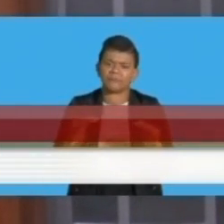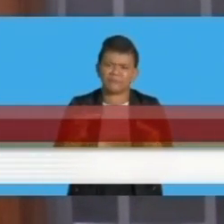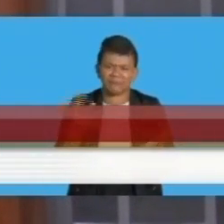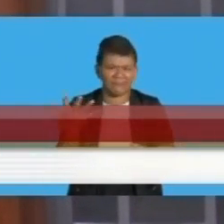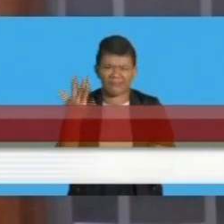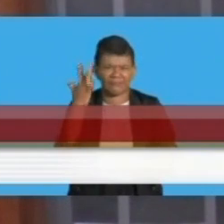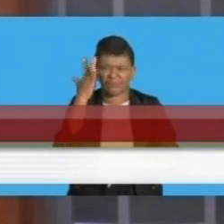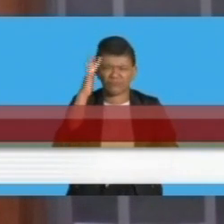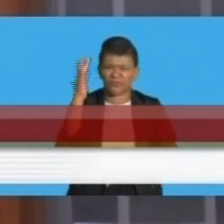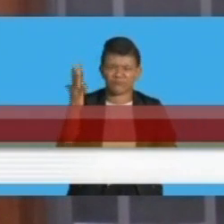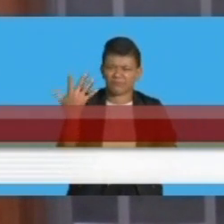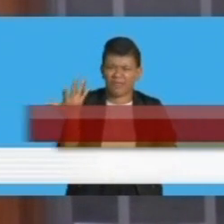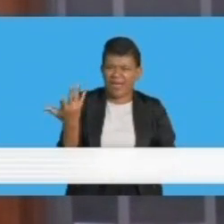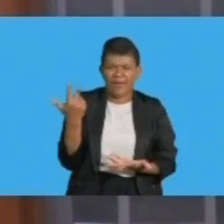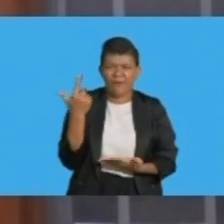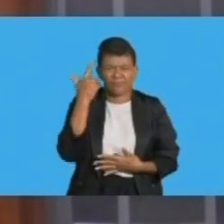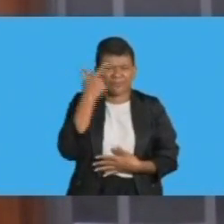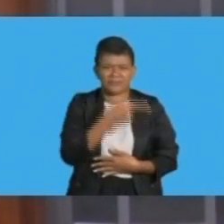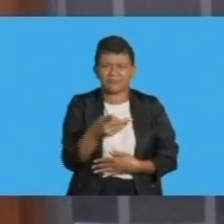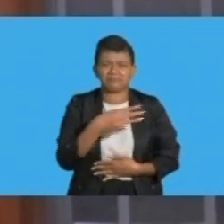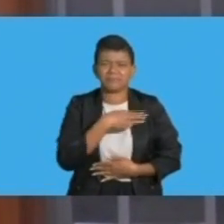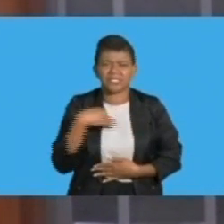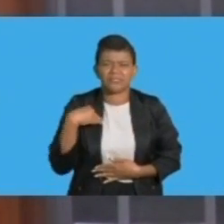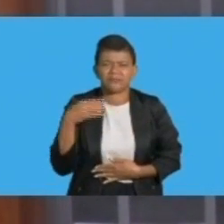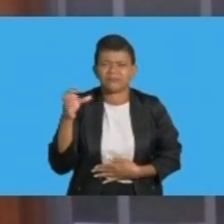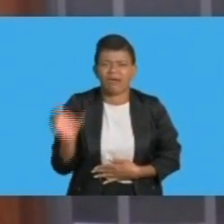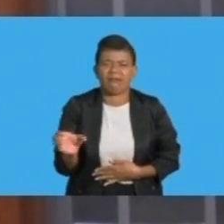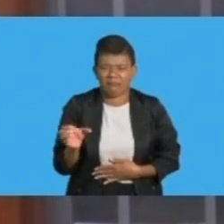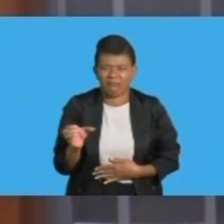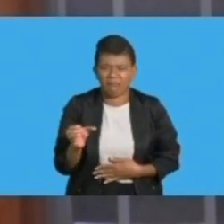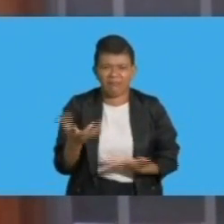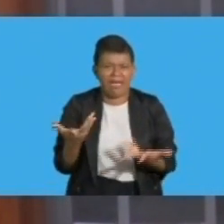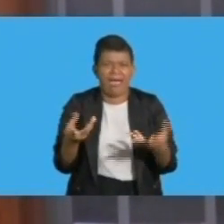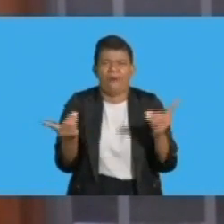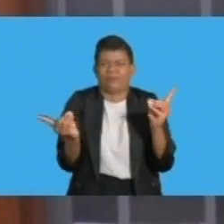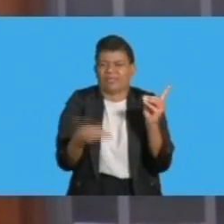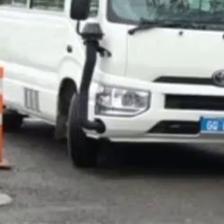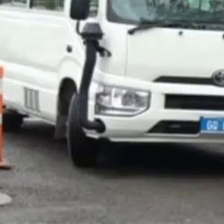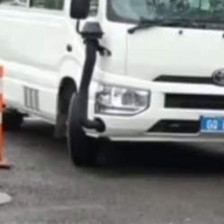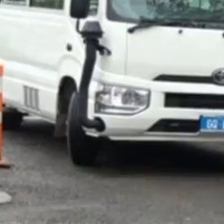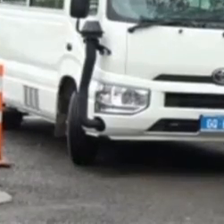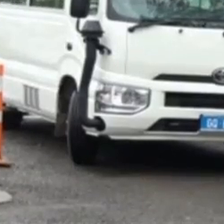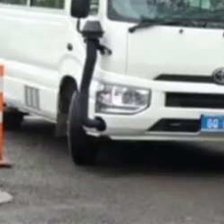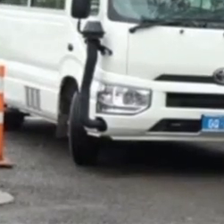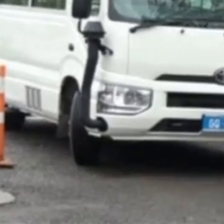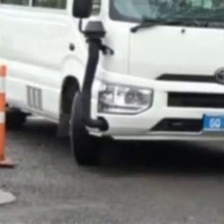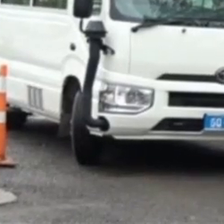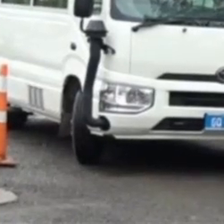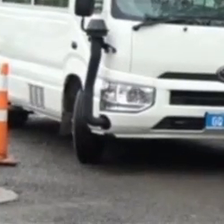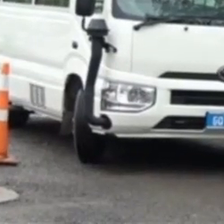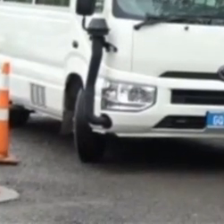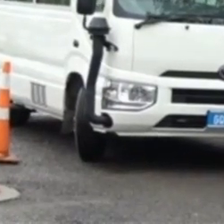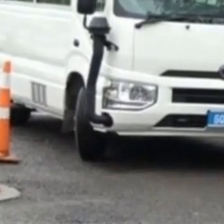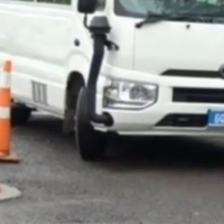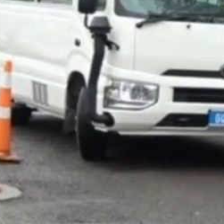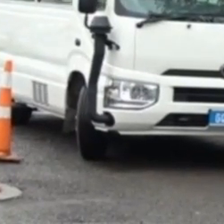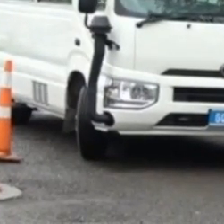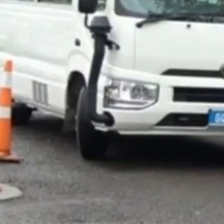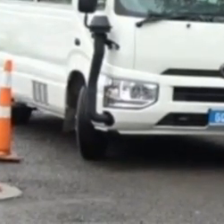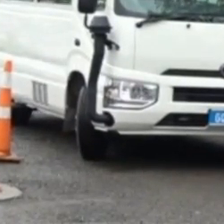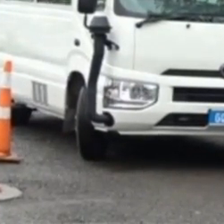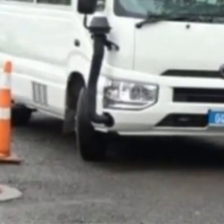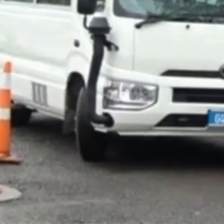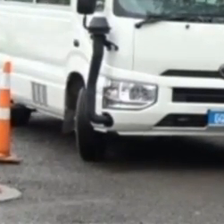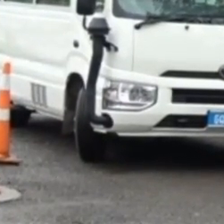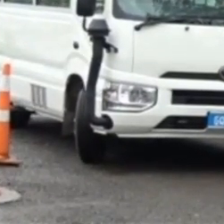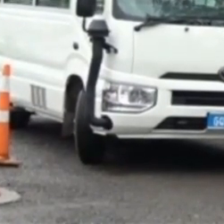find the municipal councils performing if they haven't submitted their reports. The previous local government minister shedding some